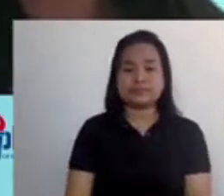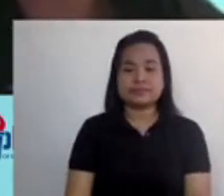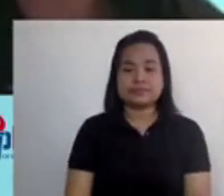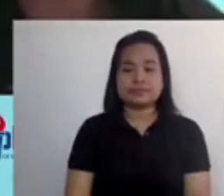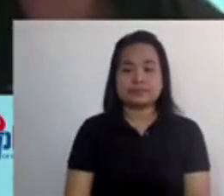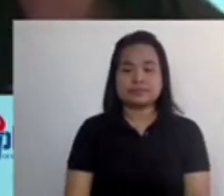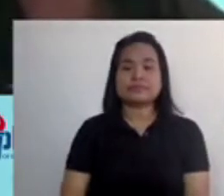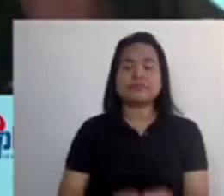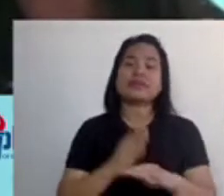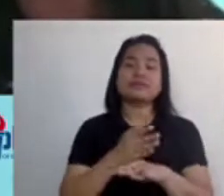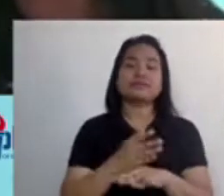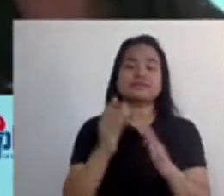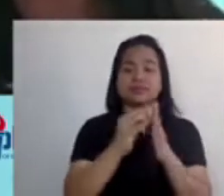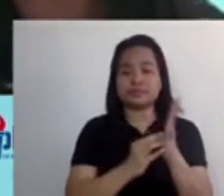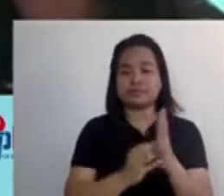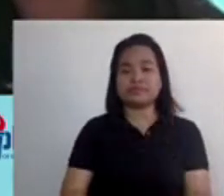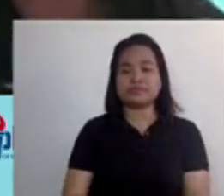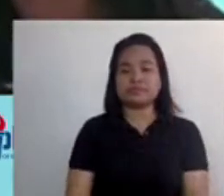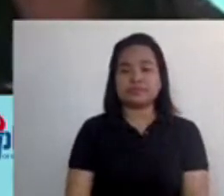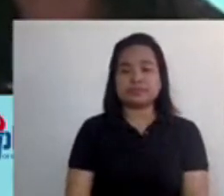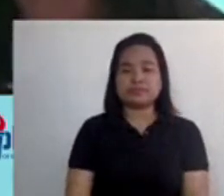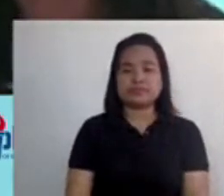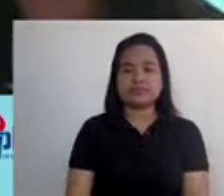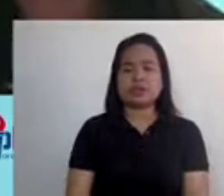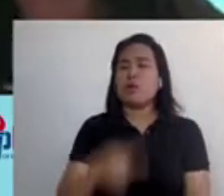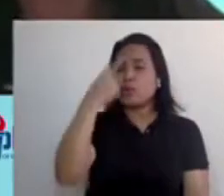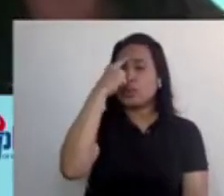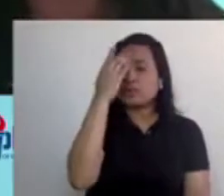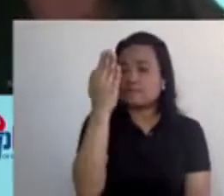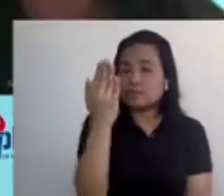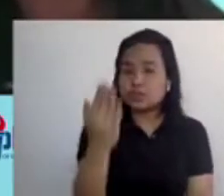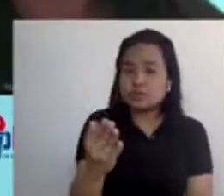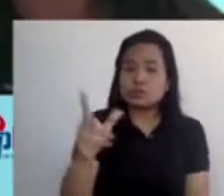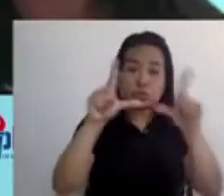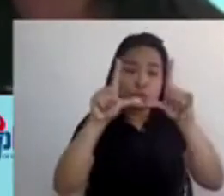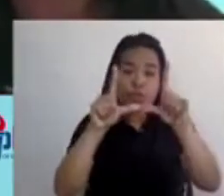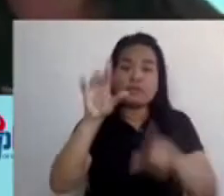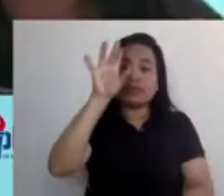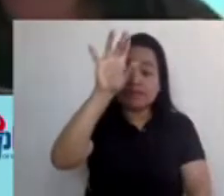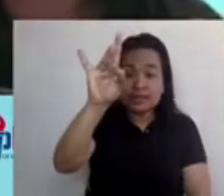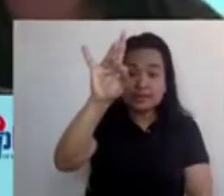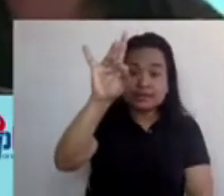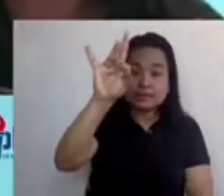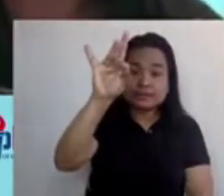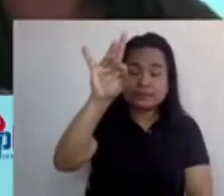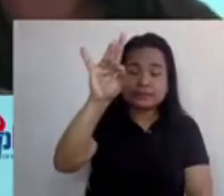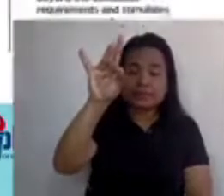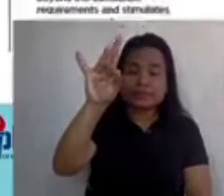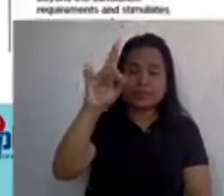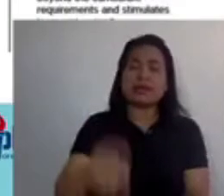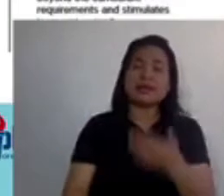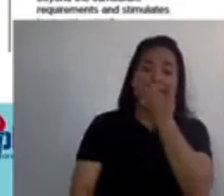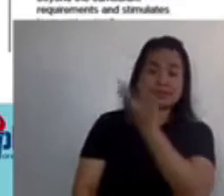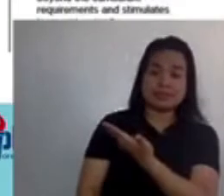teaching areas. In order to get a level 8, it says here that the teacher should